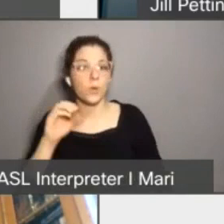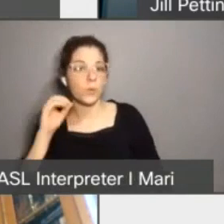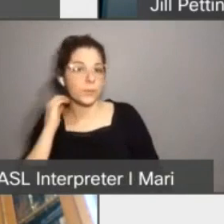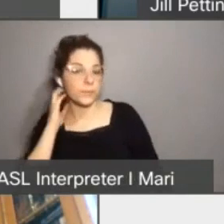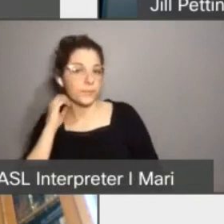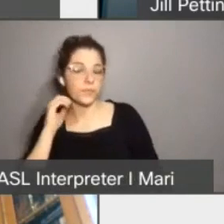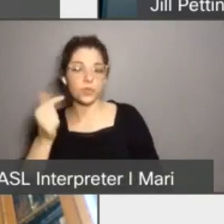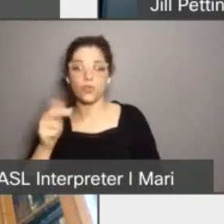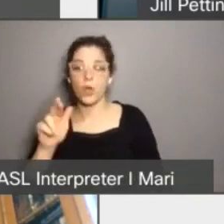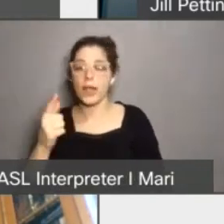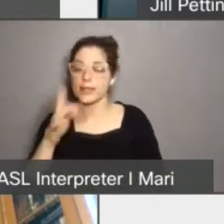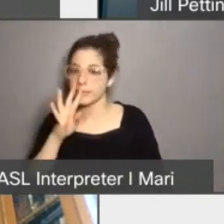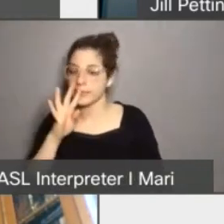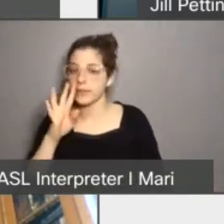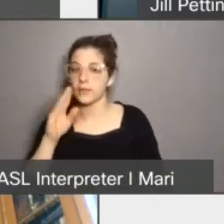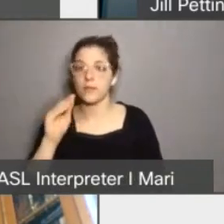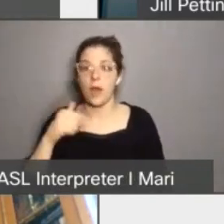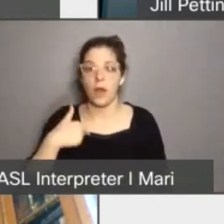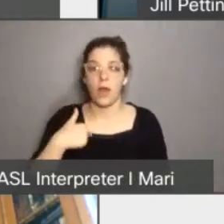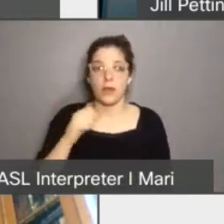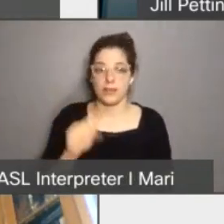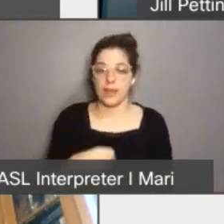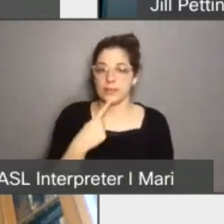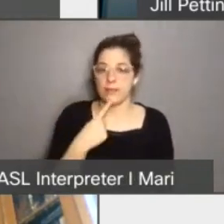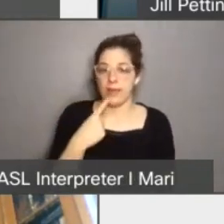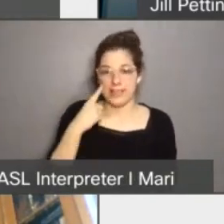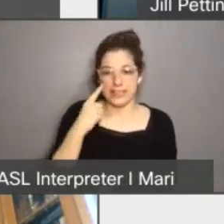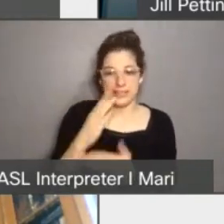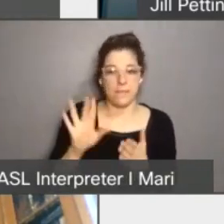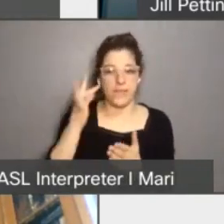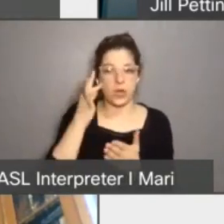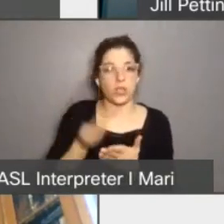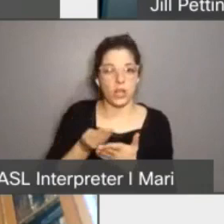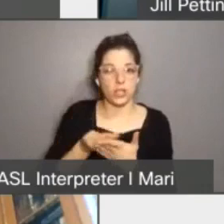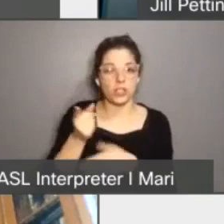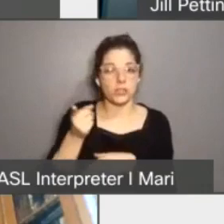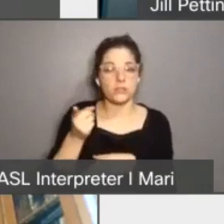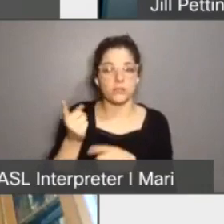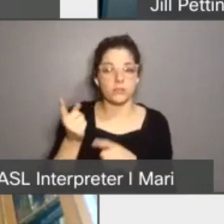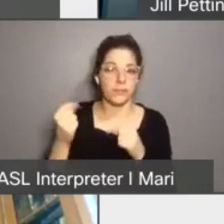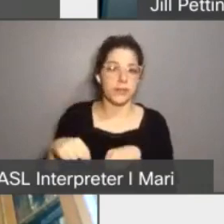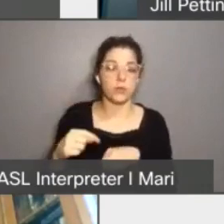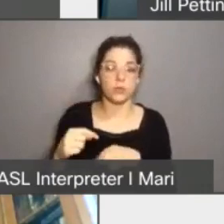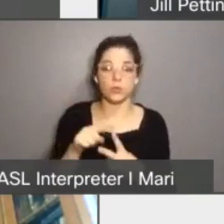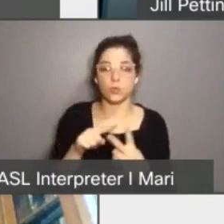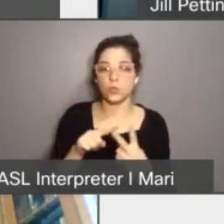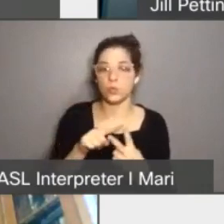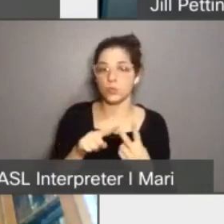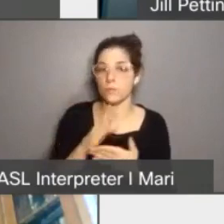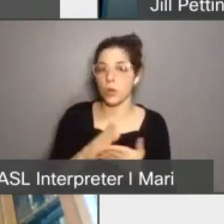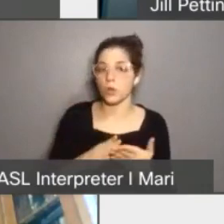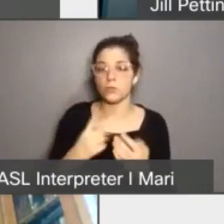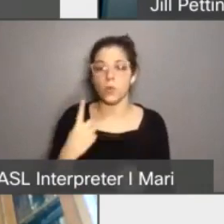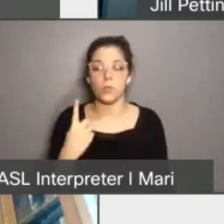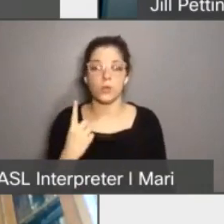This is Greg. I can say that I believe some of the federal dollars that were coming in, there was two parts of it. One